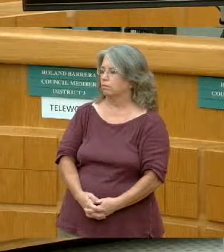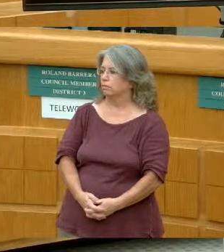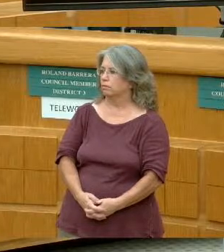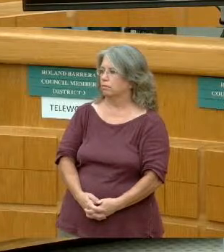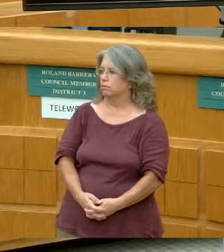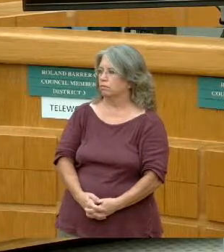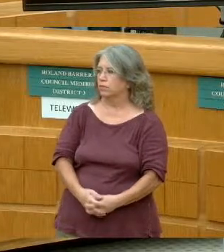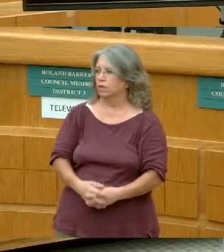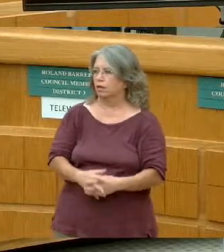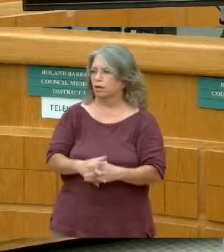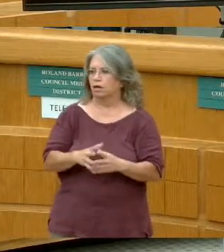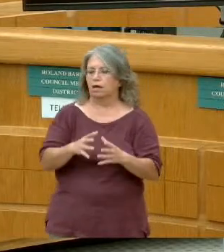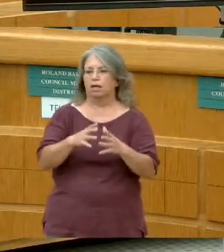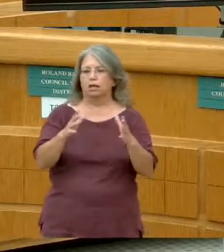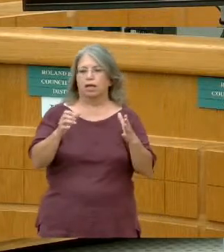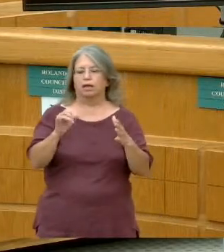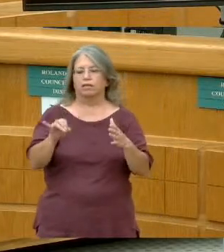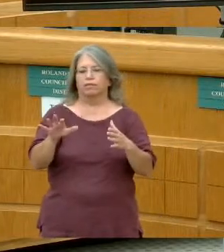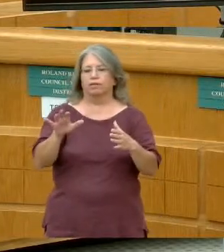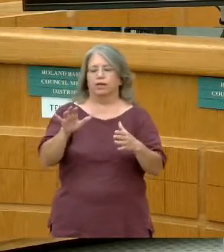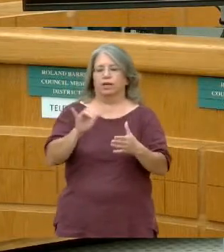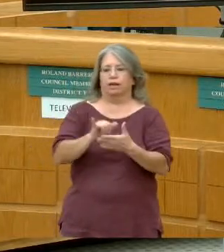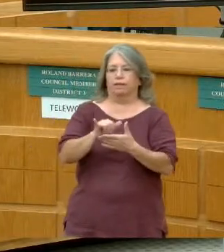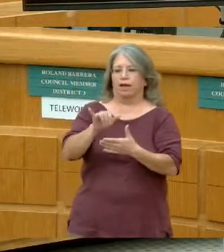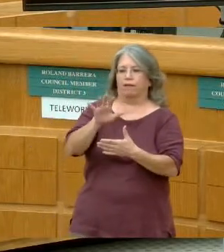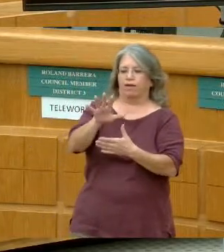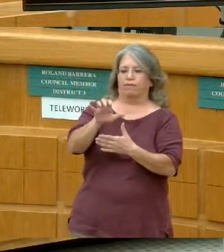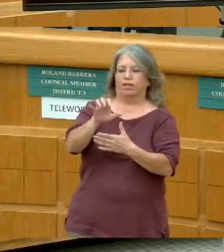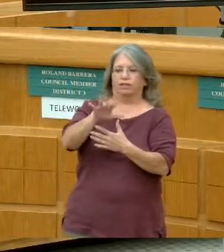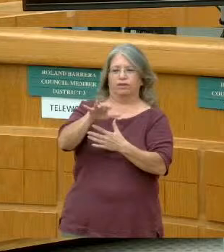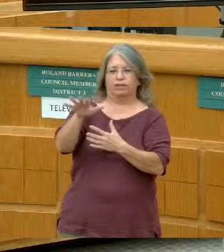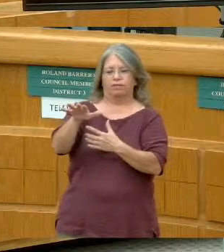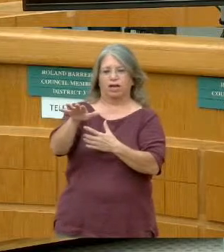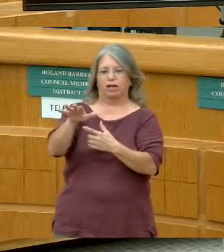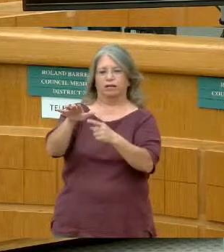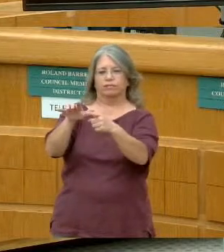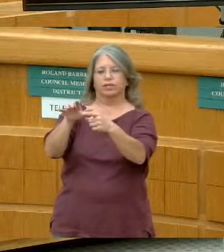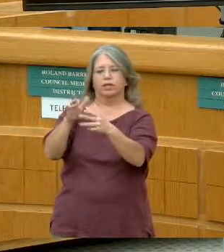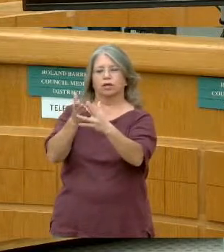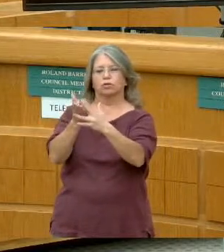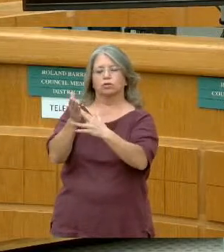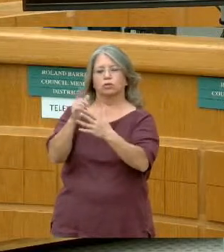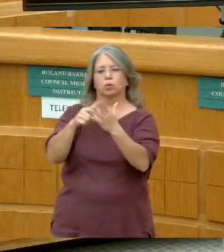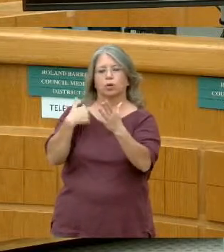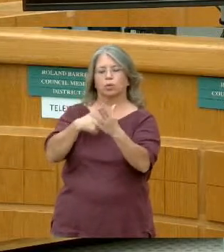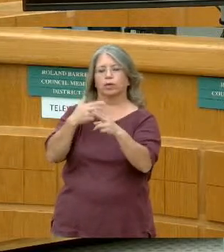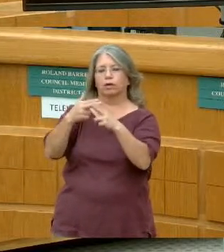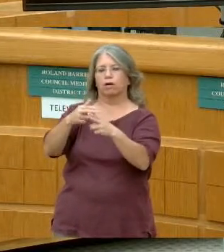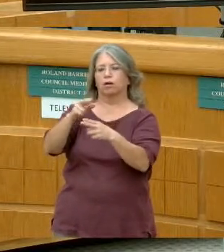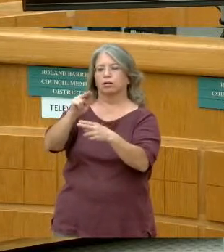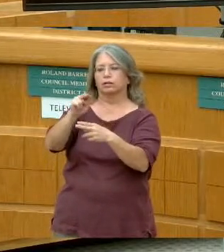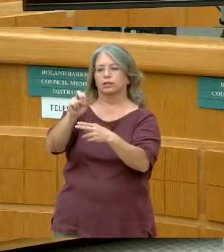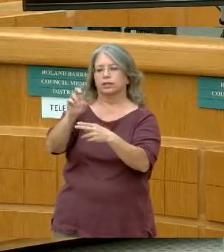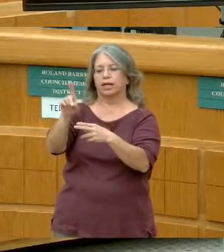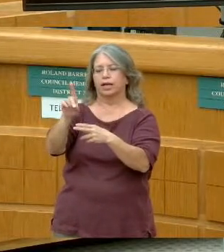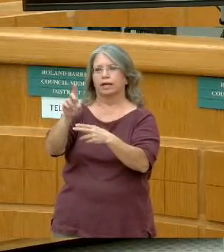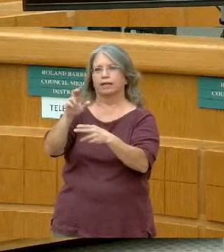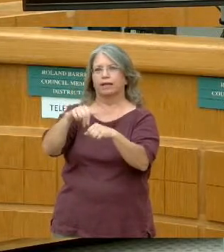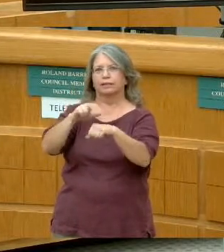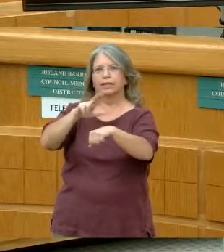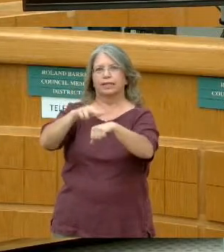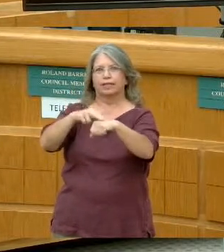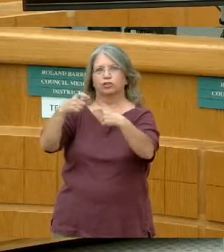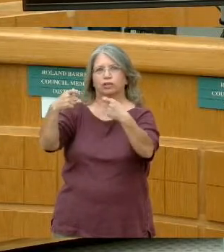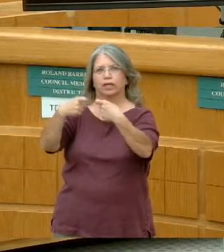So a lot of those 555 came from, they go through what we call the NED system. It's the National Electronic